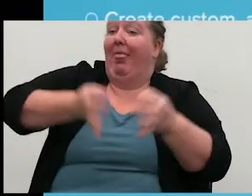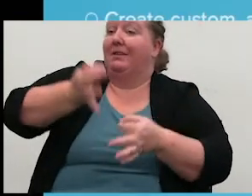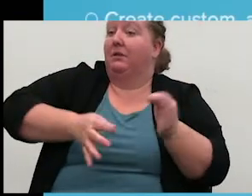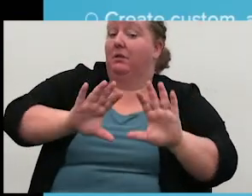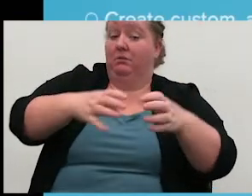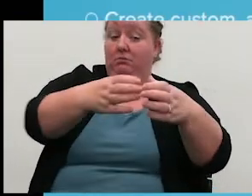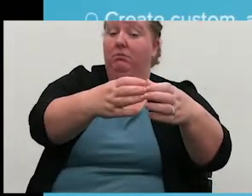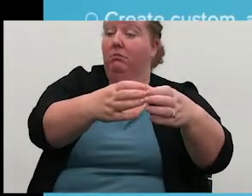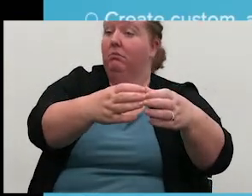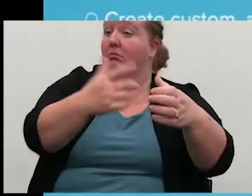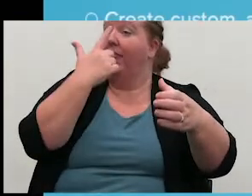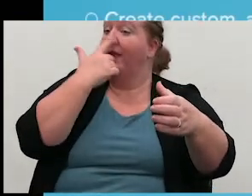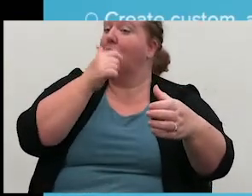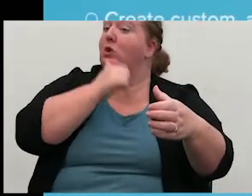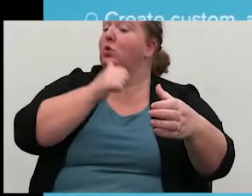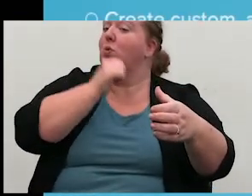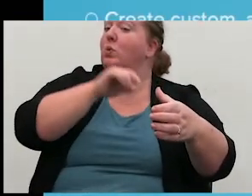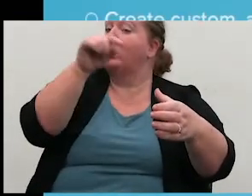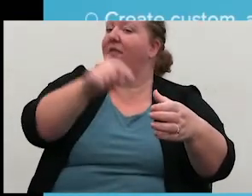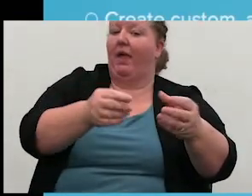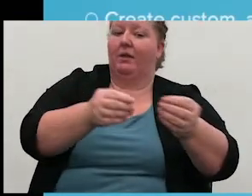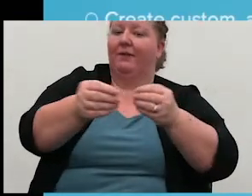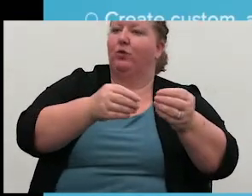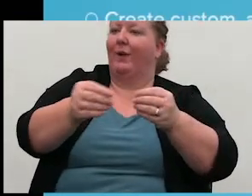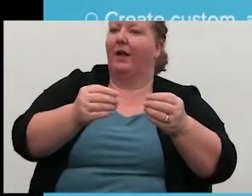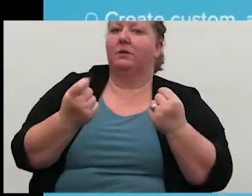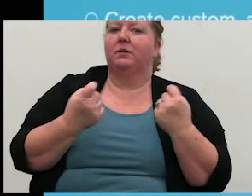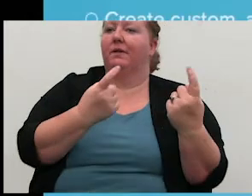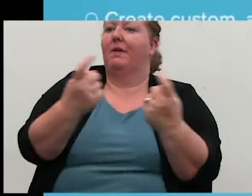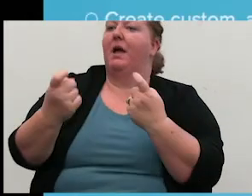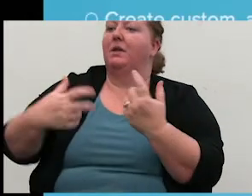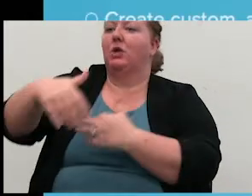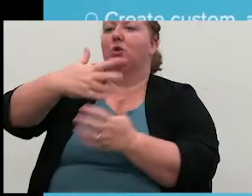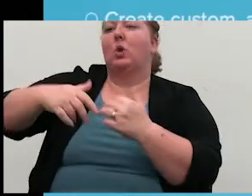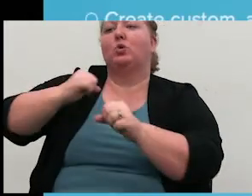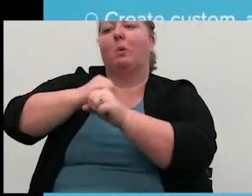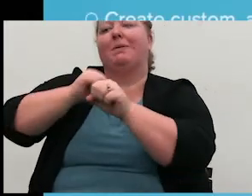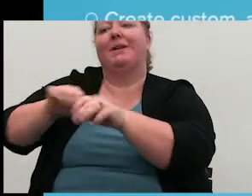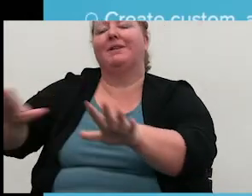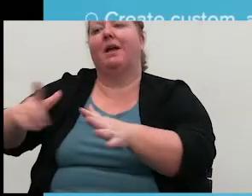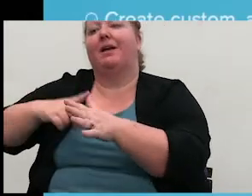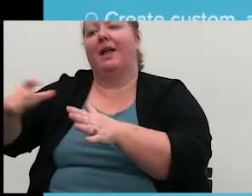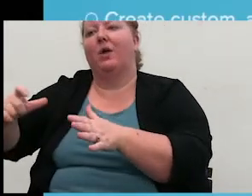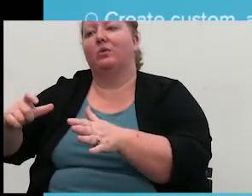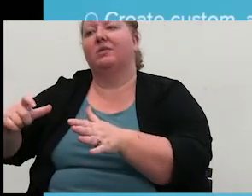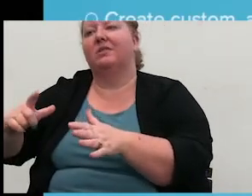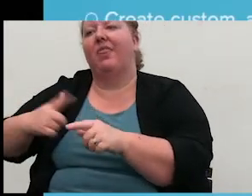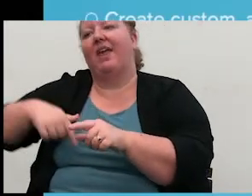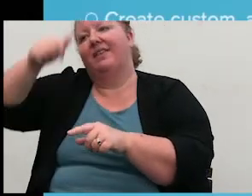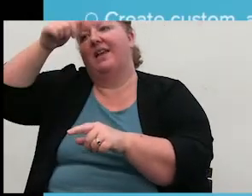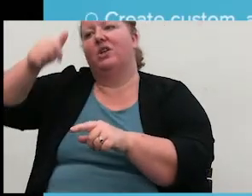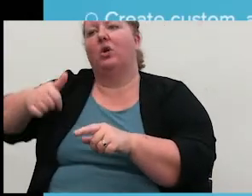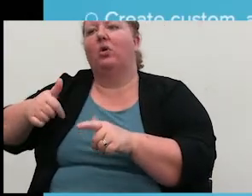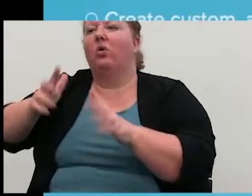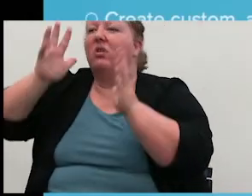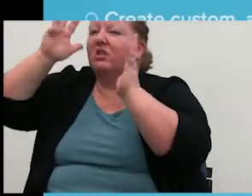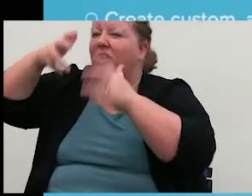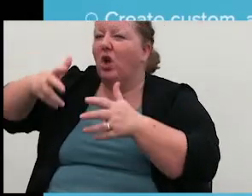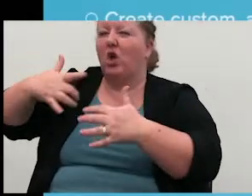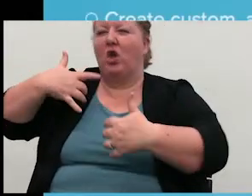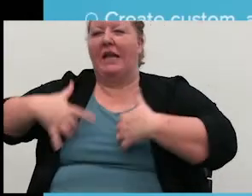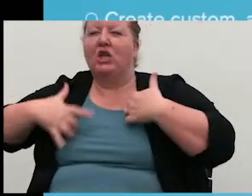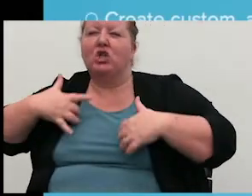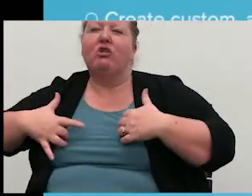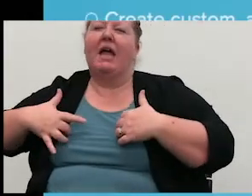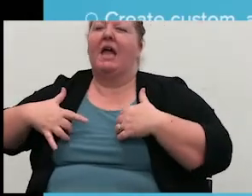then they can go out and use this software to find any of your social media accounts, and then they know what you're concerned about, what you're interested